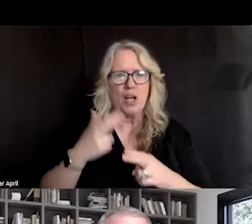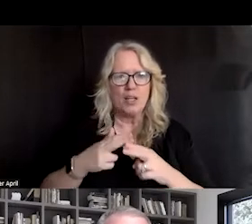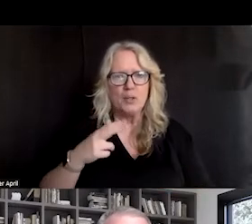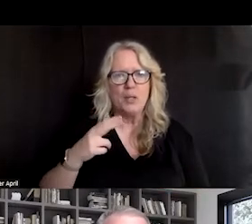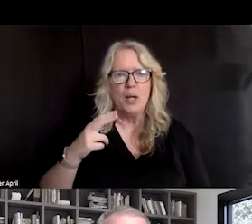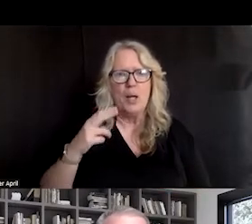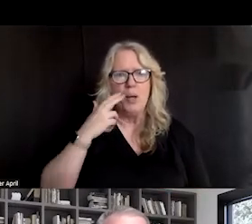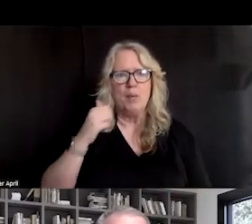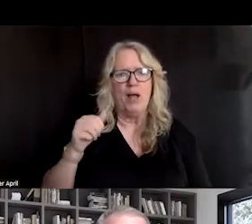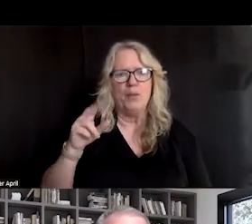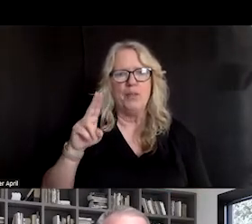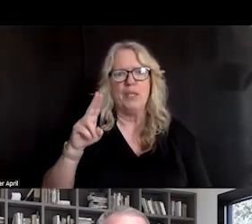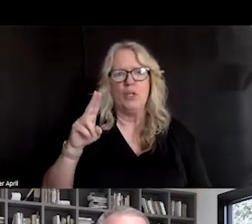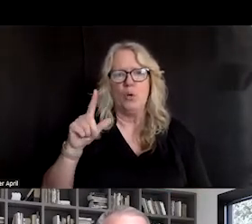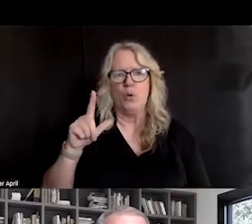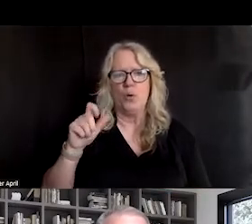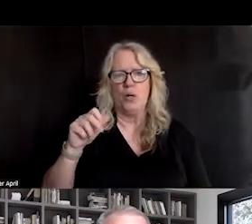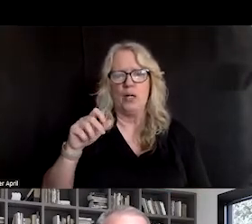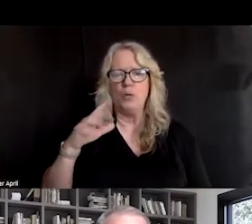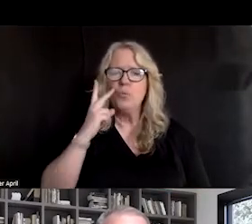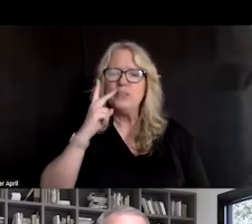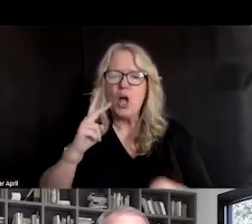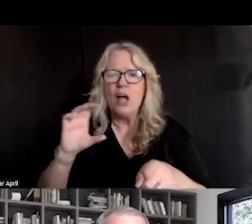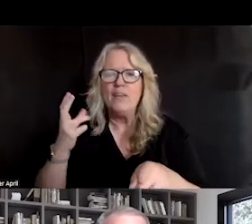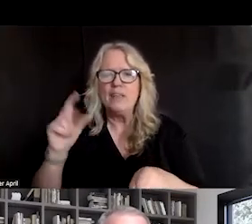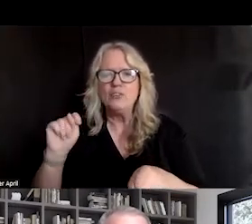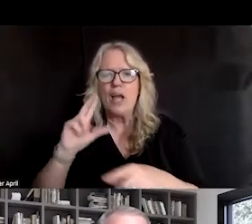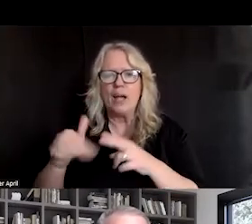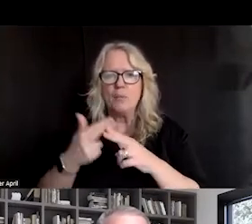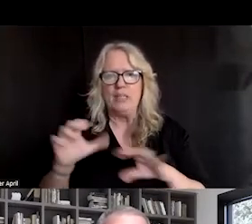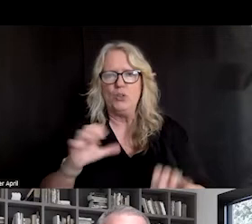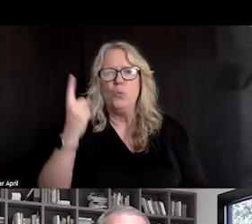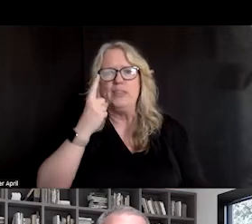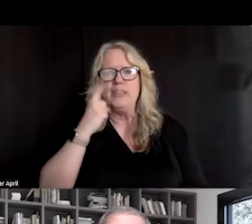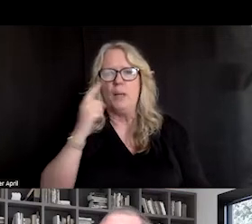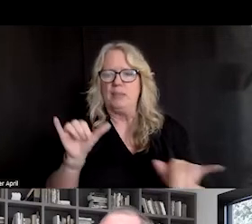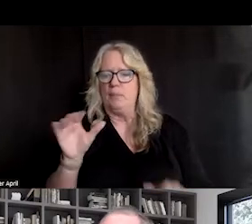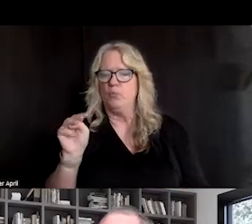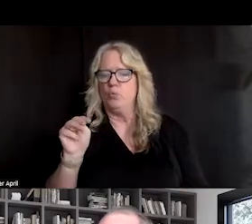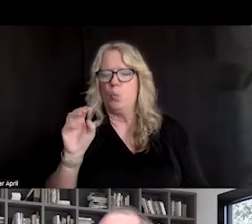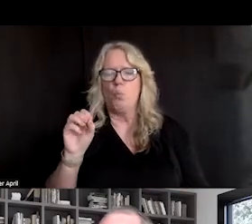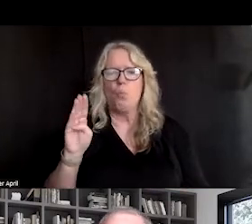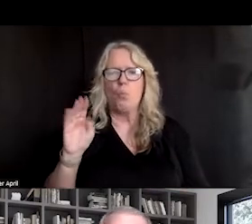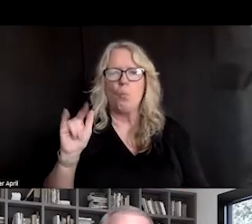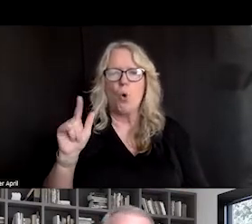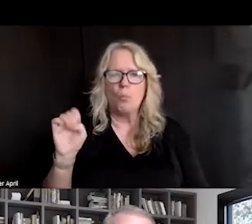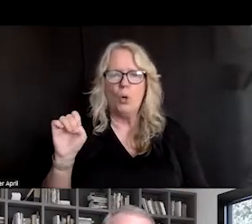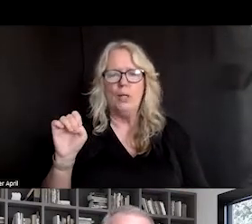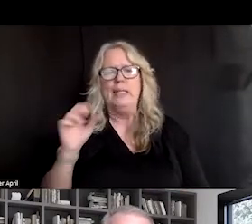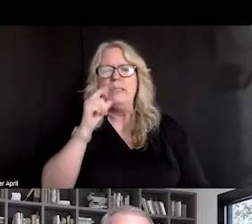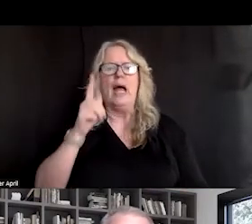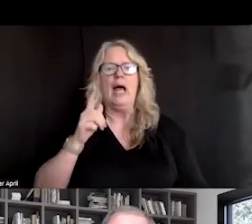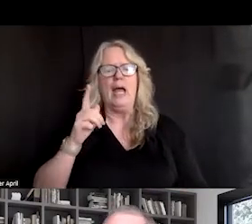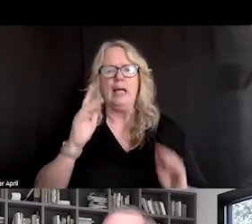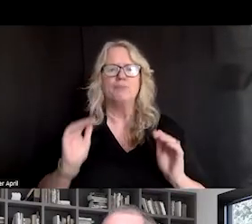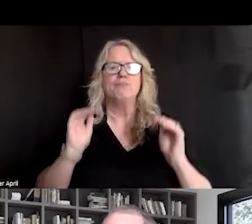from Suzanne in the chat text about did we do something similar to mobile? Not as sophisticated as the